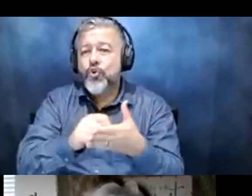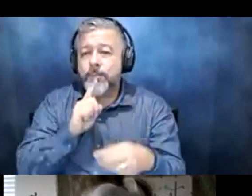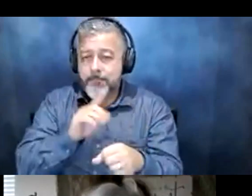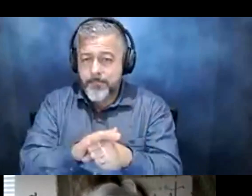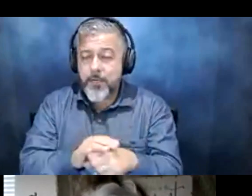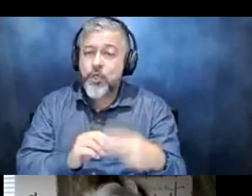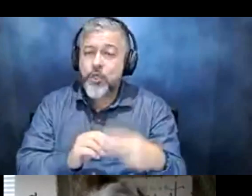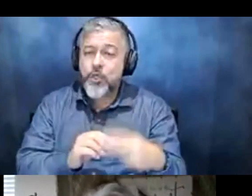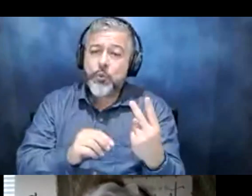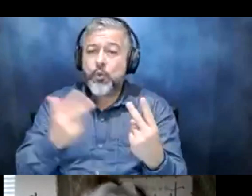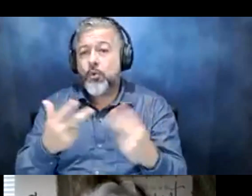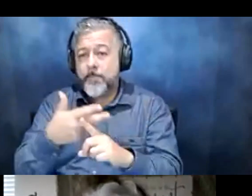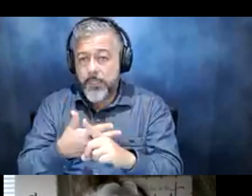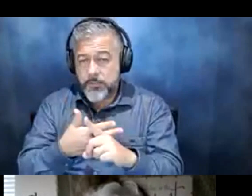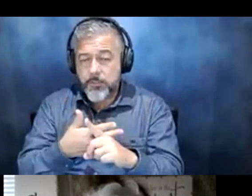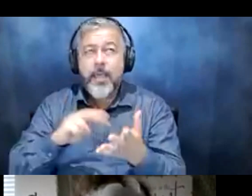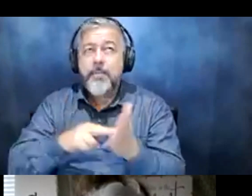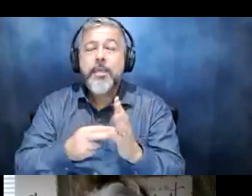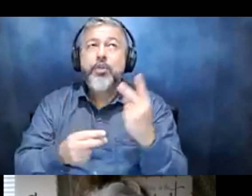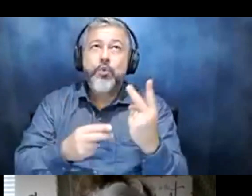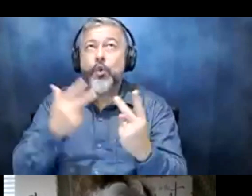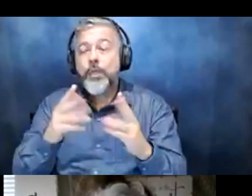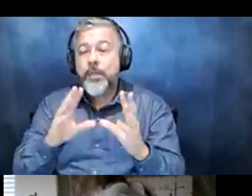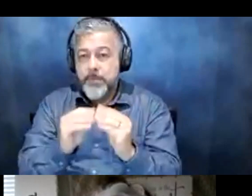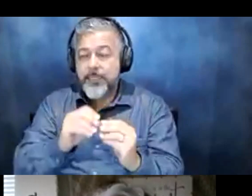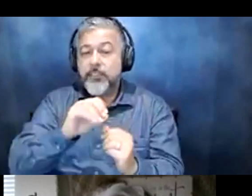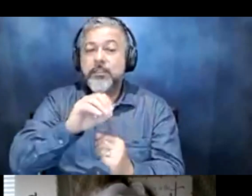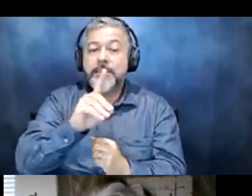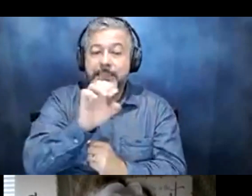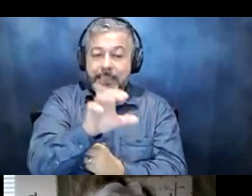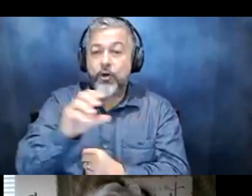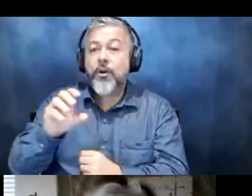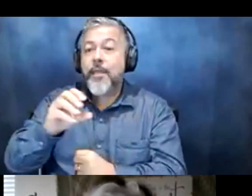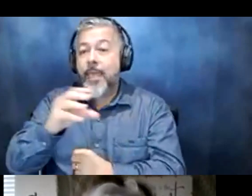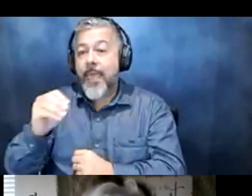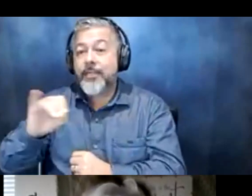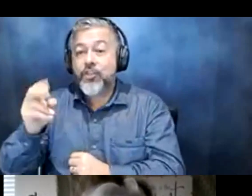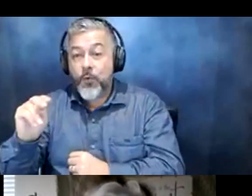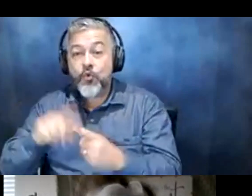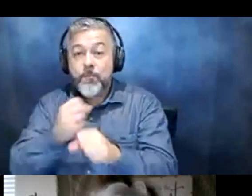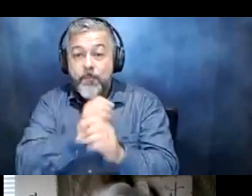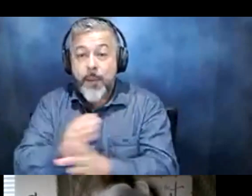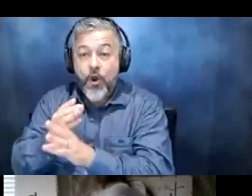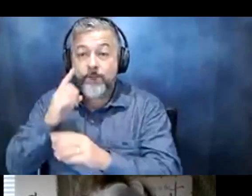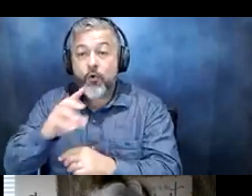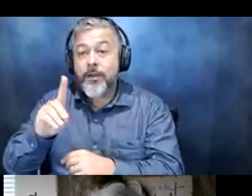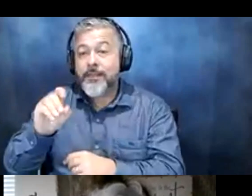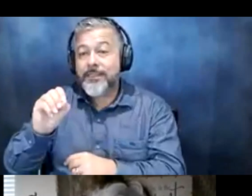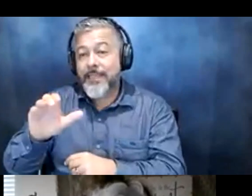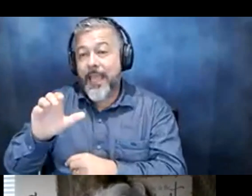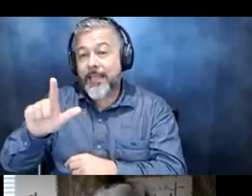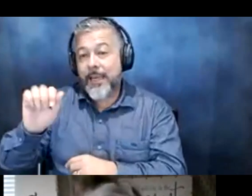3 months or 2 to 3 meetings in December and January to prepare us for our DACLAC meeting where we're going to focus